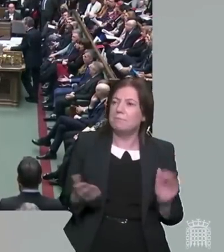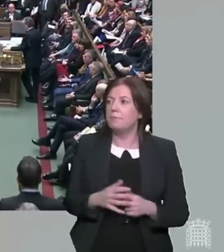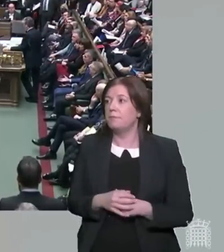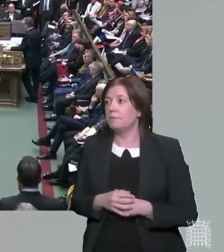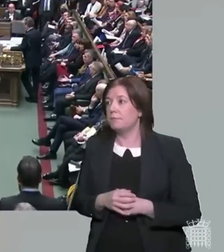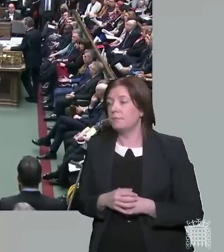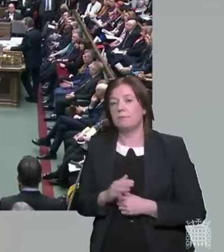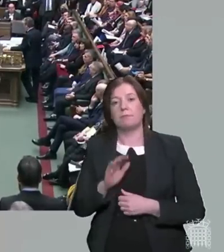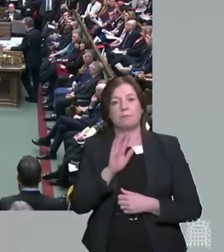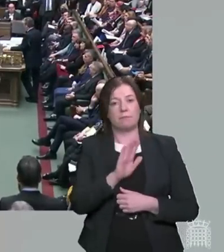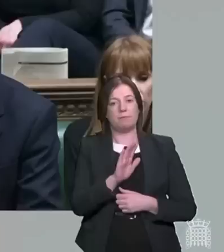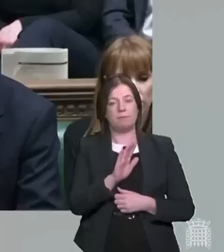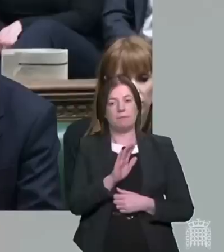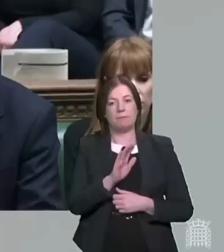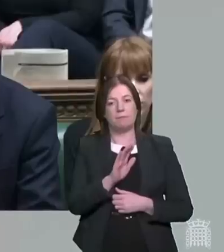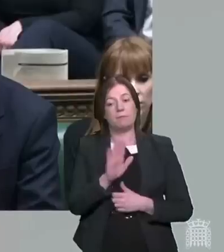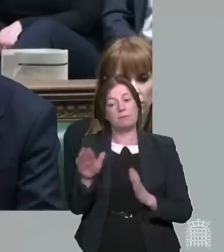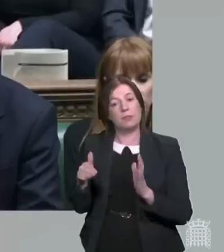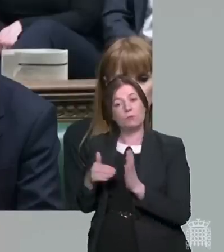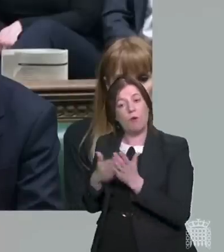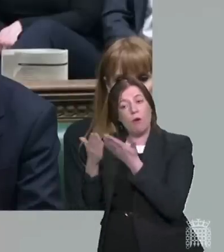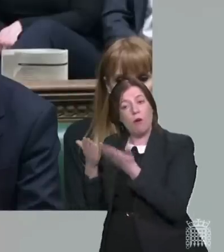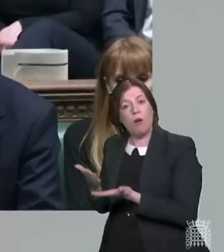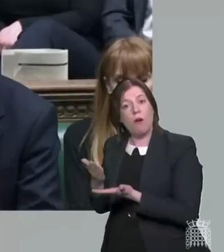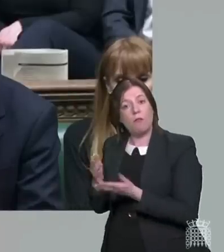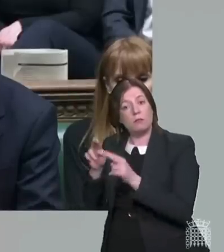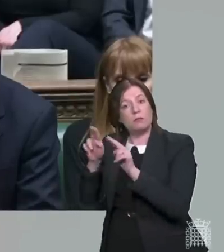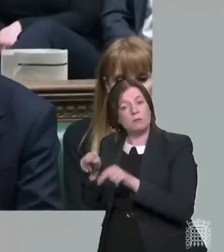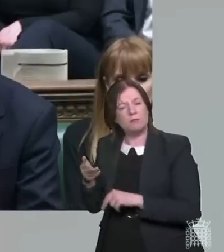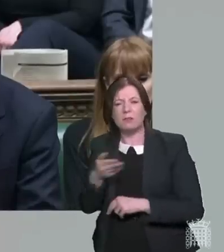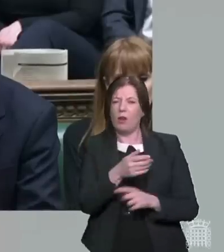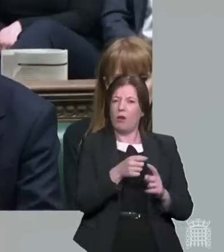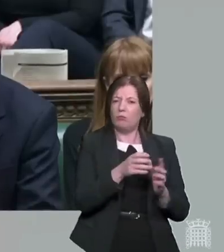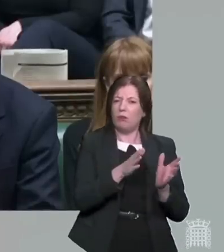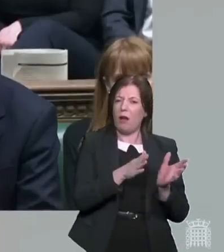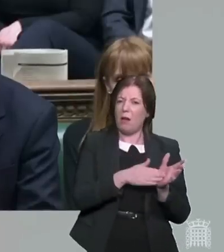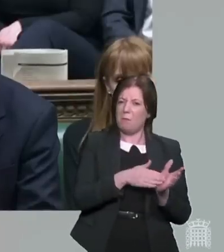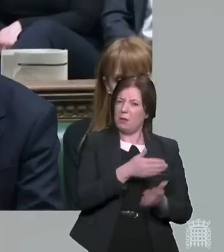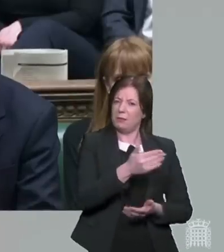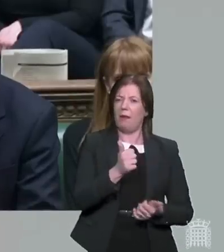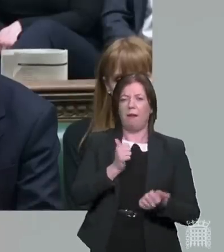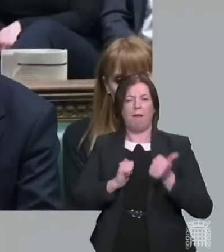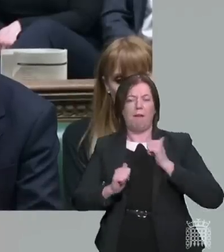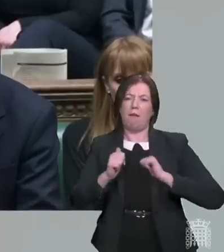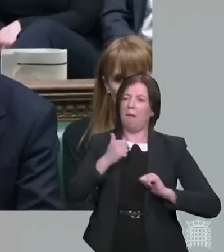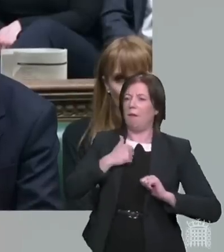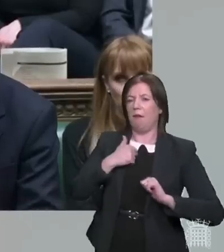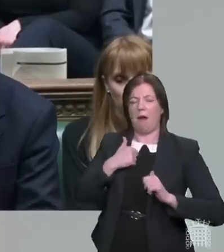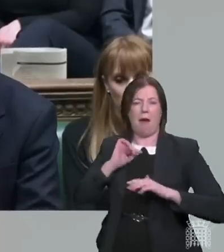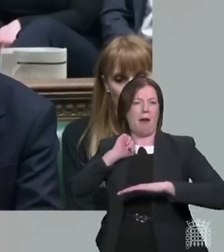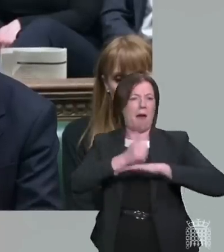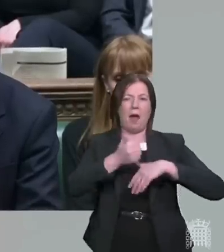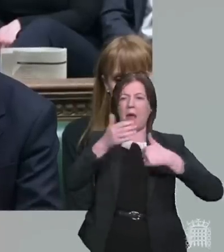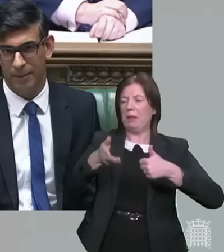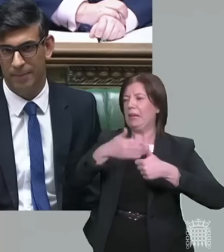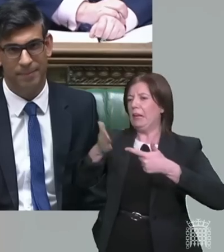In light of the case of Zara, I really don't think the Prime Minister should be boasting about the protection that he's putting in